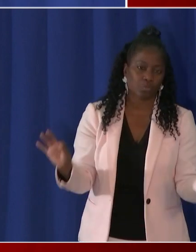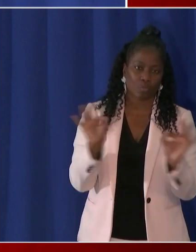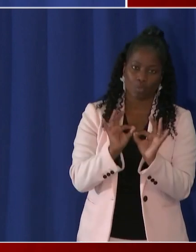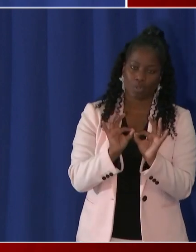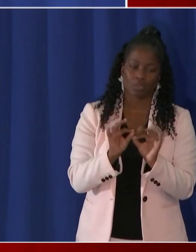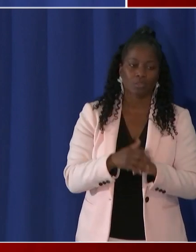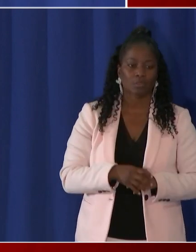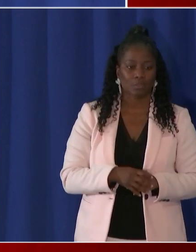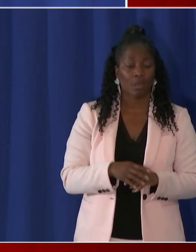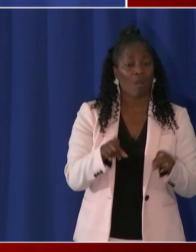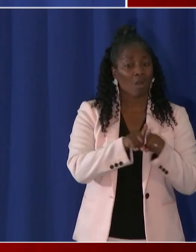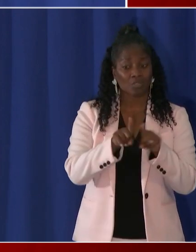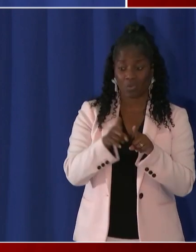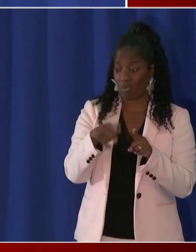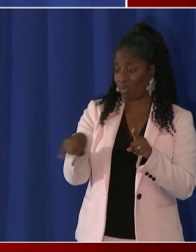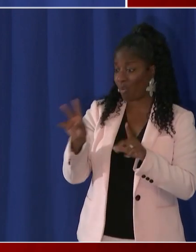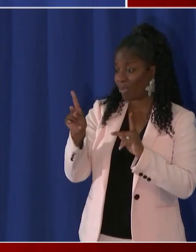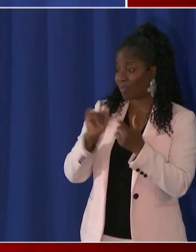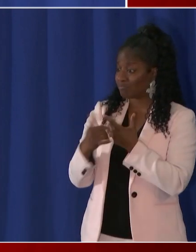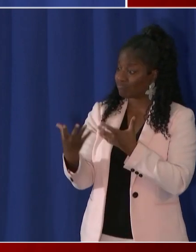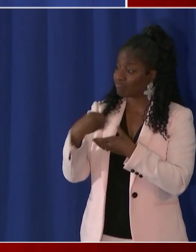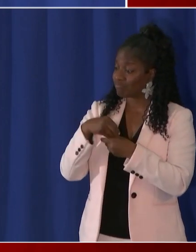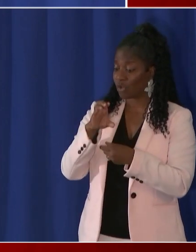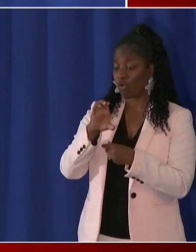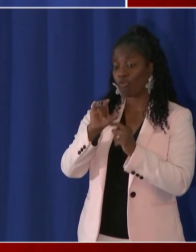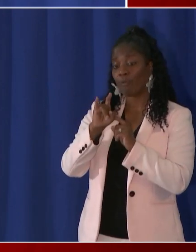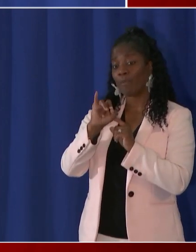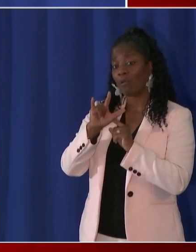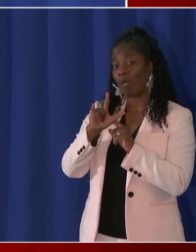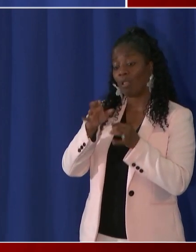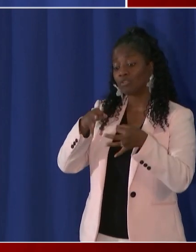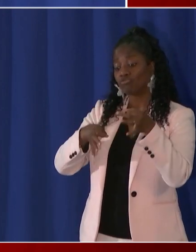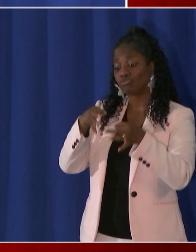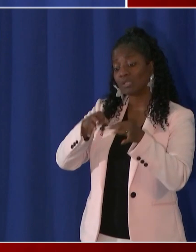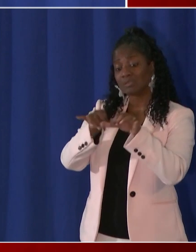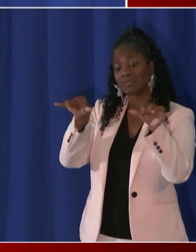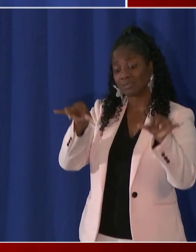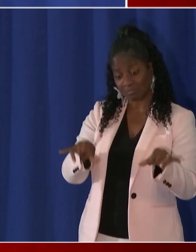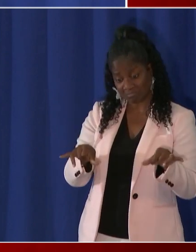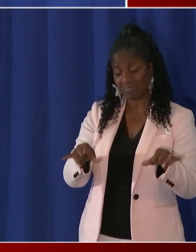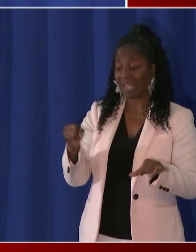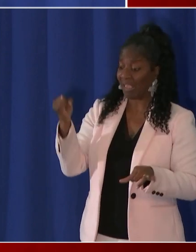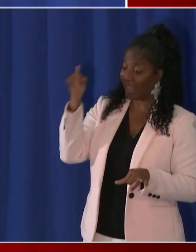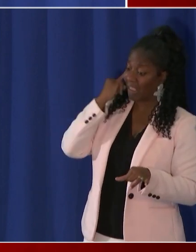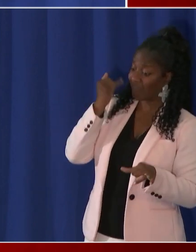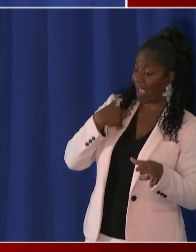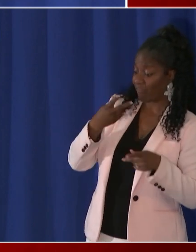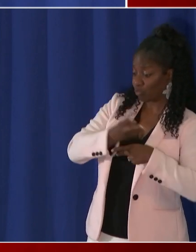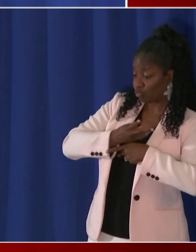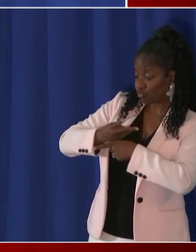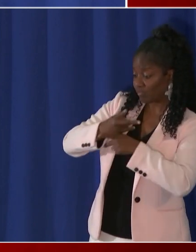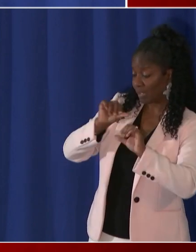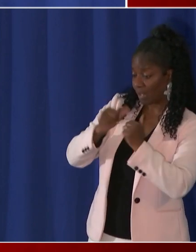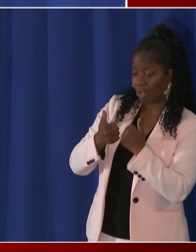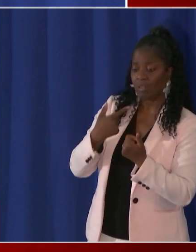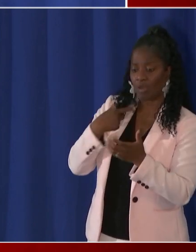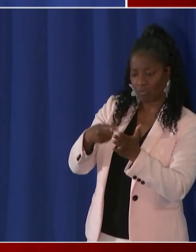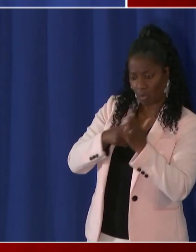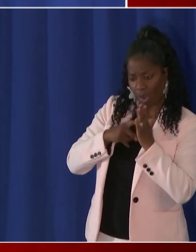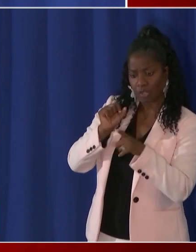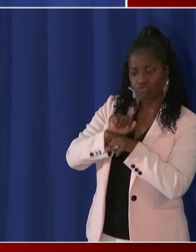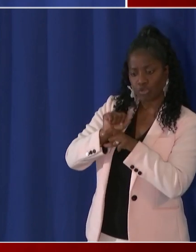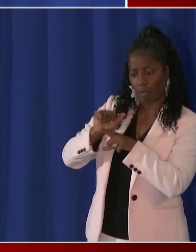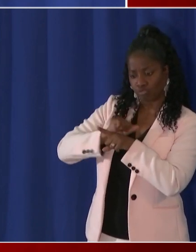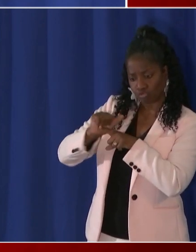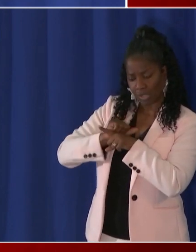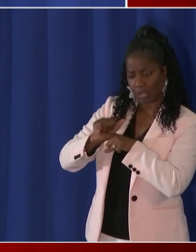that the folks who are involved in the criminal justice system, and they have a supervising agency, they have required job training, that